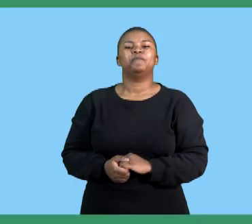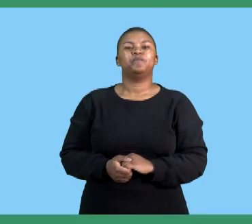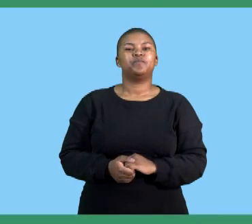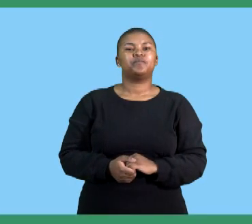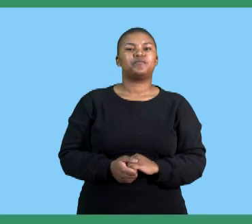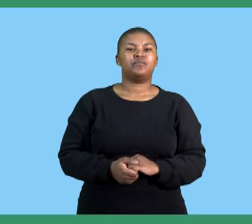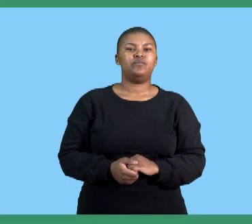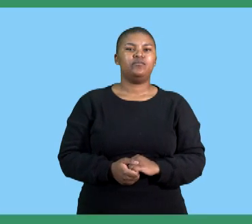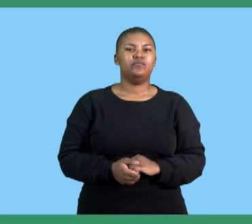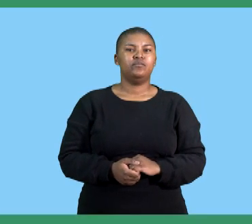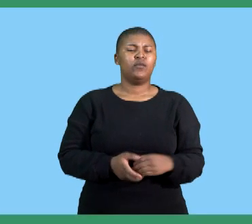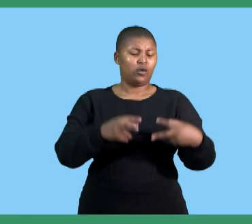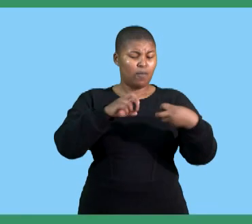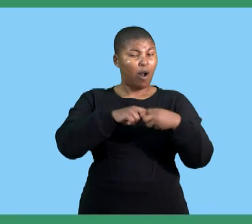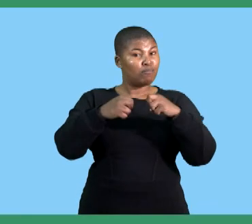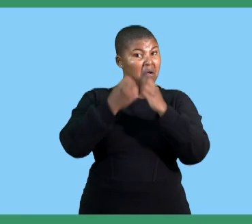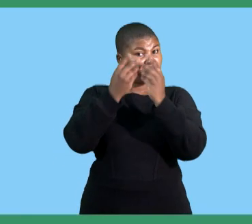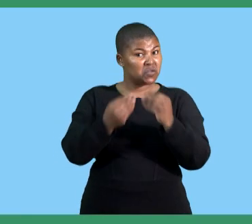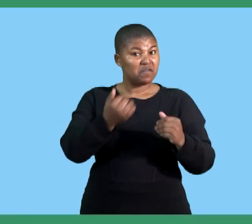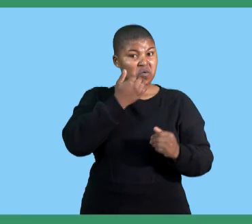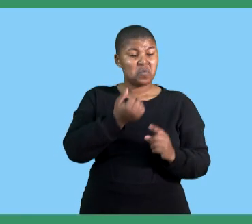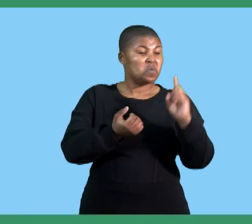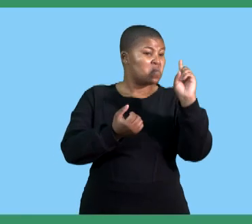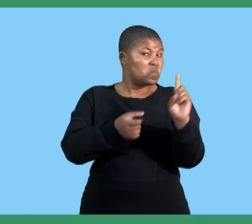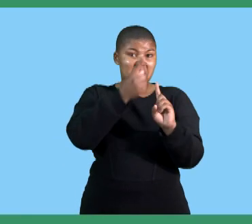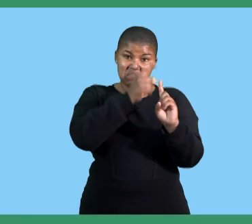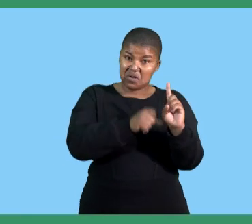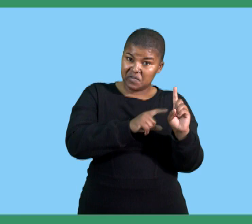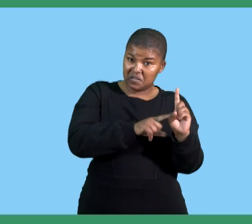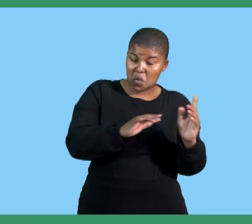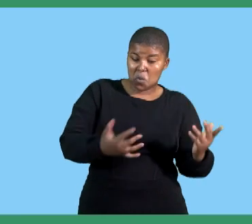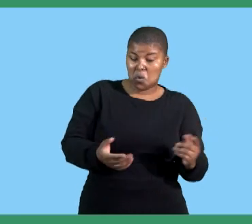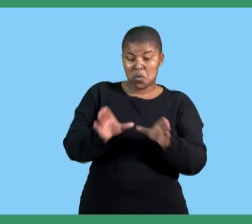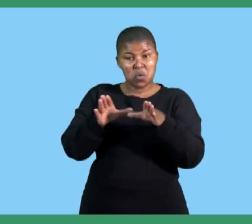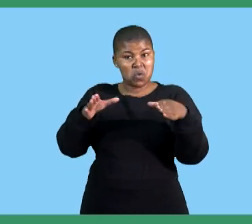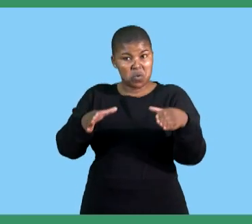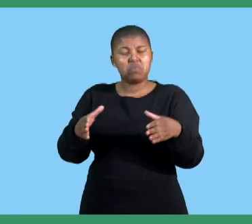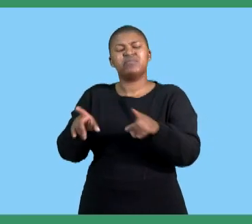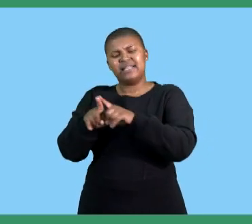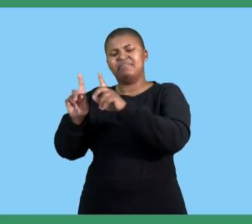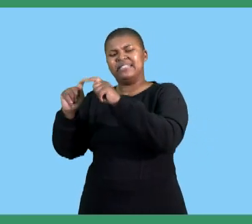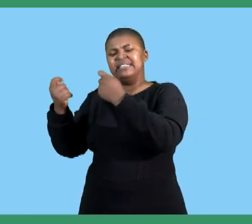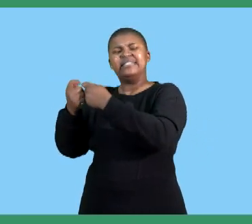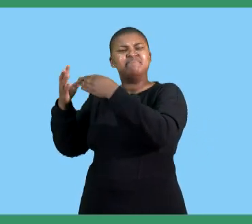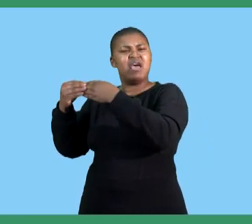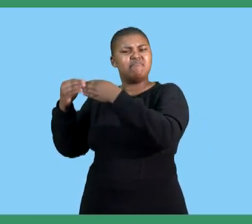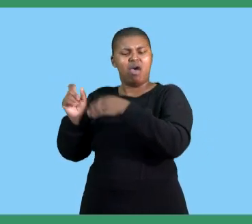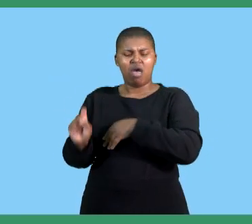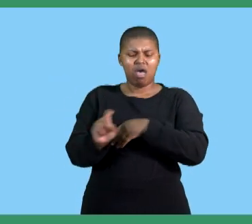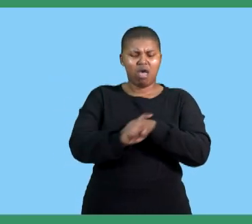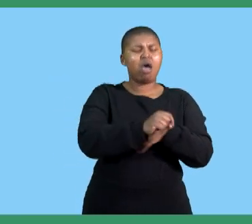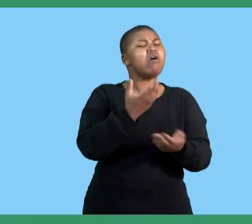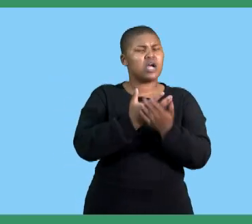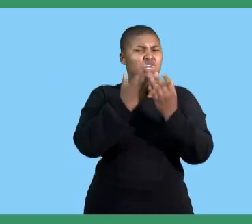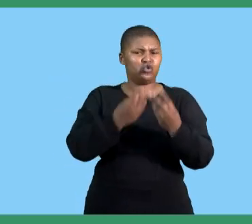Problems can be solved by an individual, a group, as well as team members.